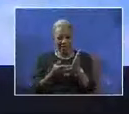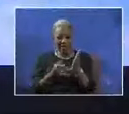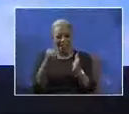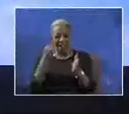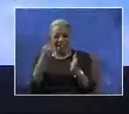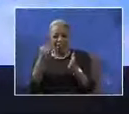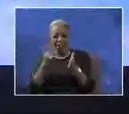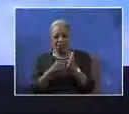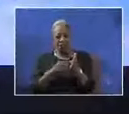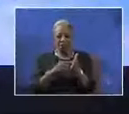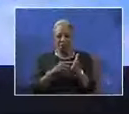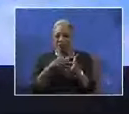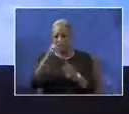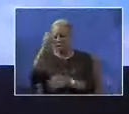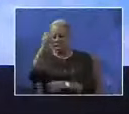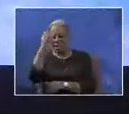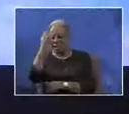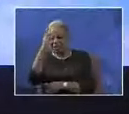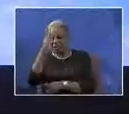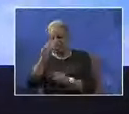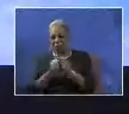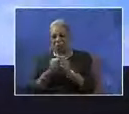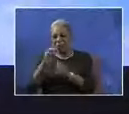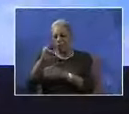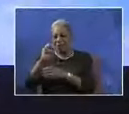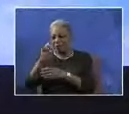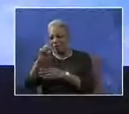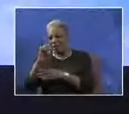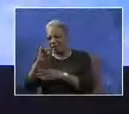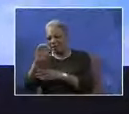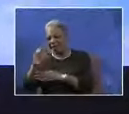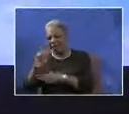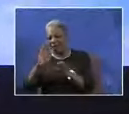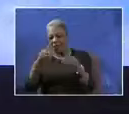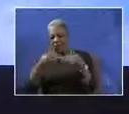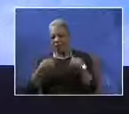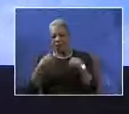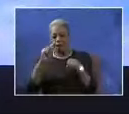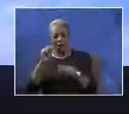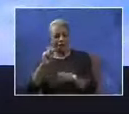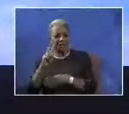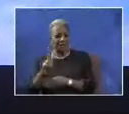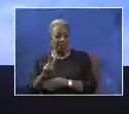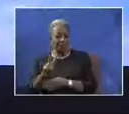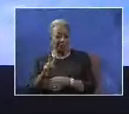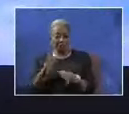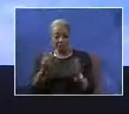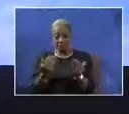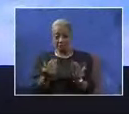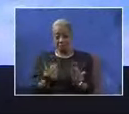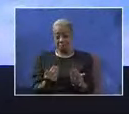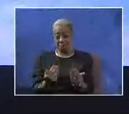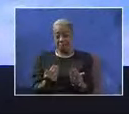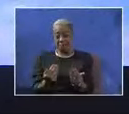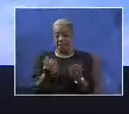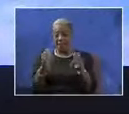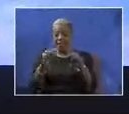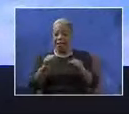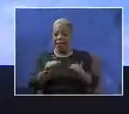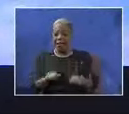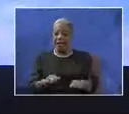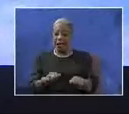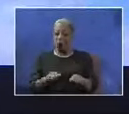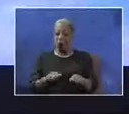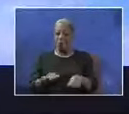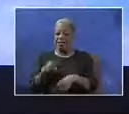we have. We've got a television station. And we can get to the point where we